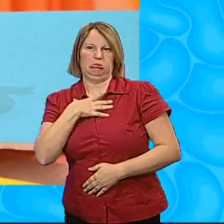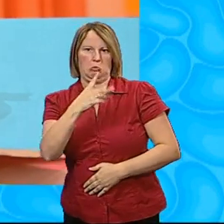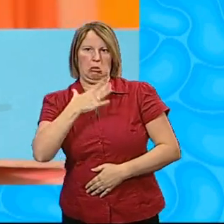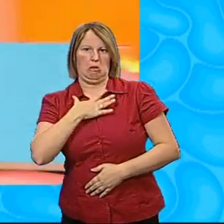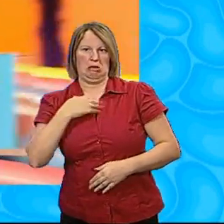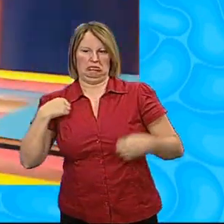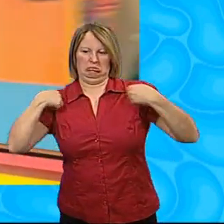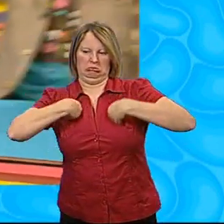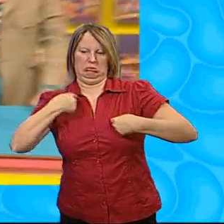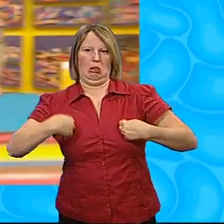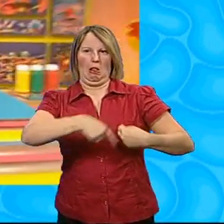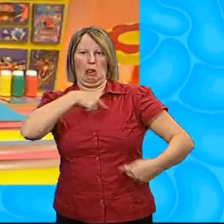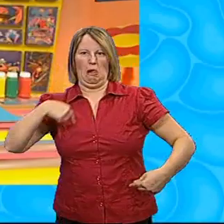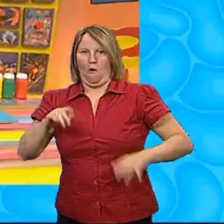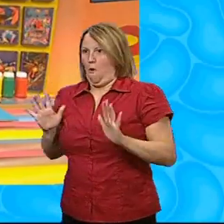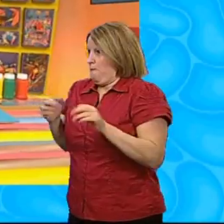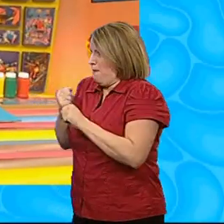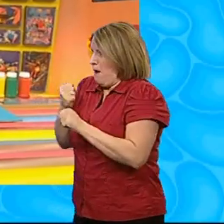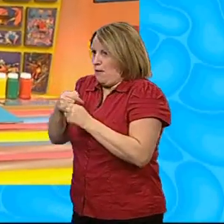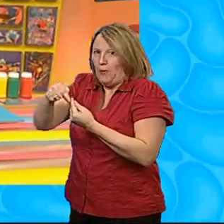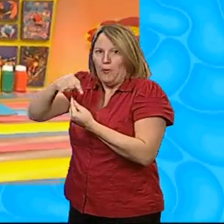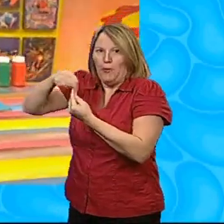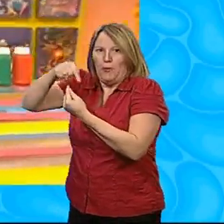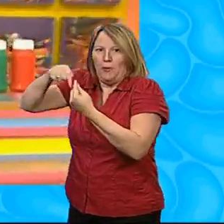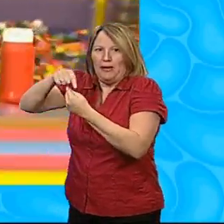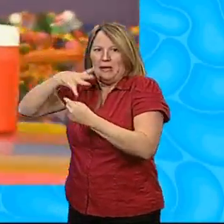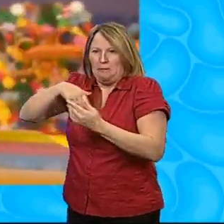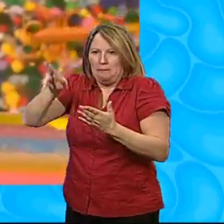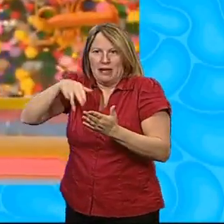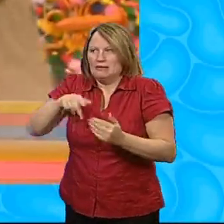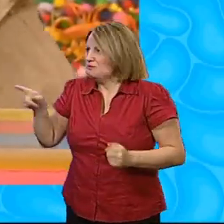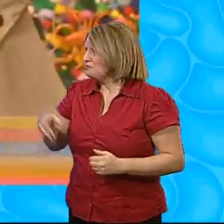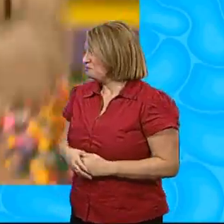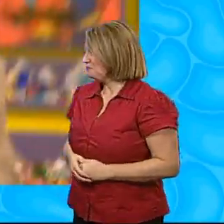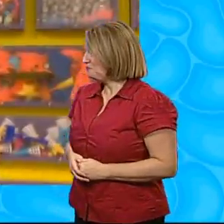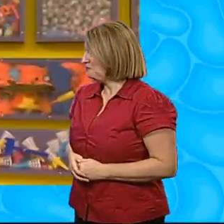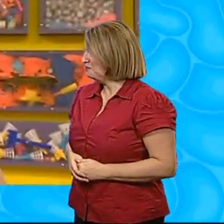snakeskin jacket. Yes, and to make the snake pot, you will need some paints